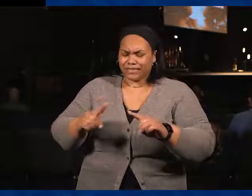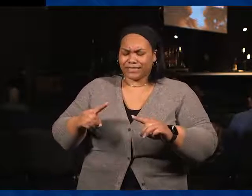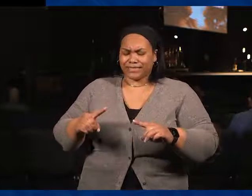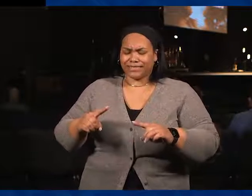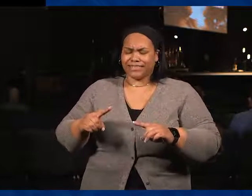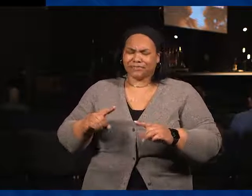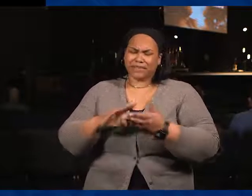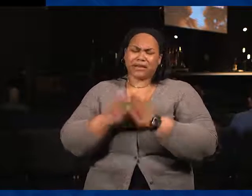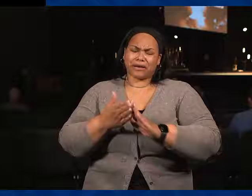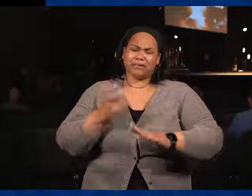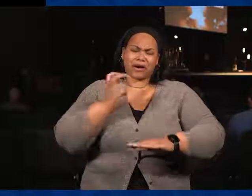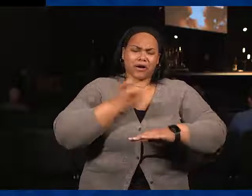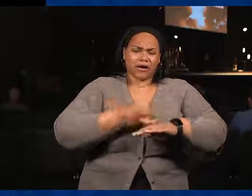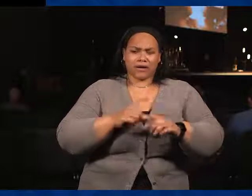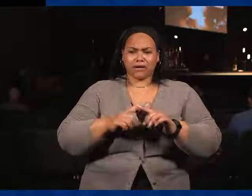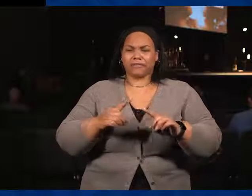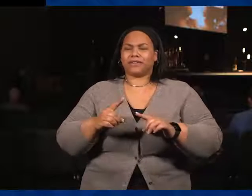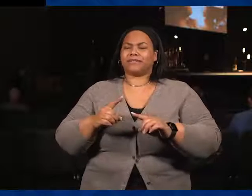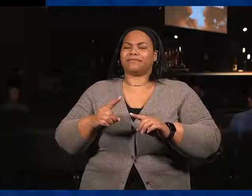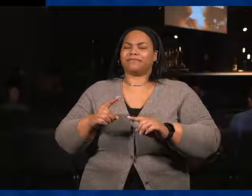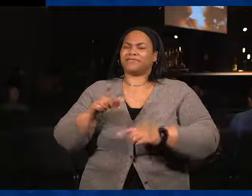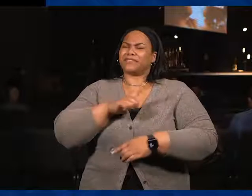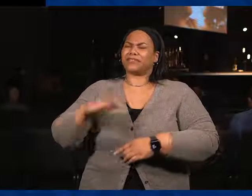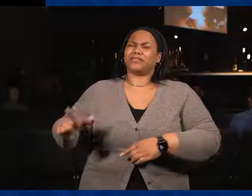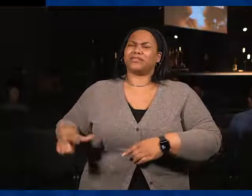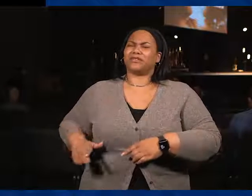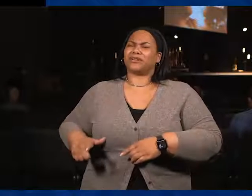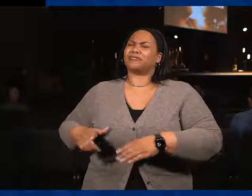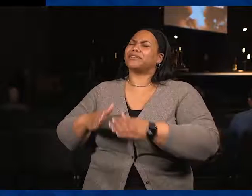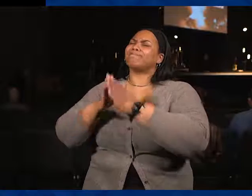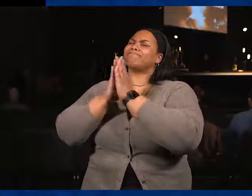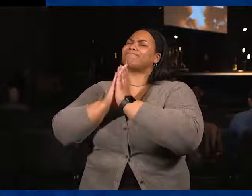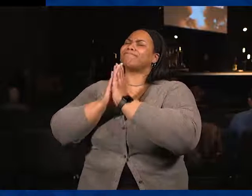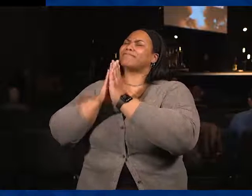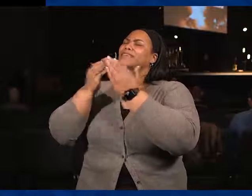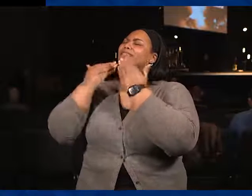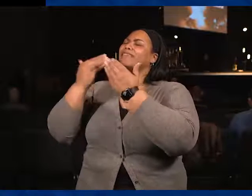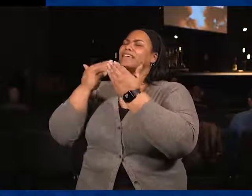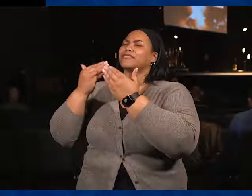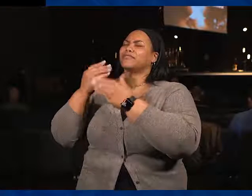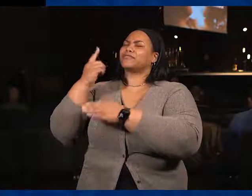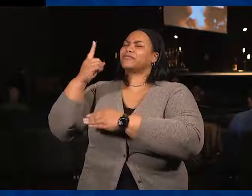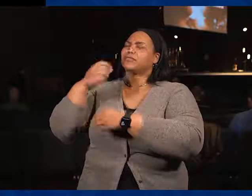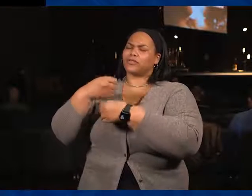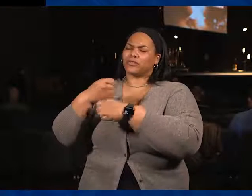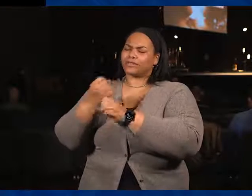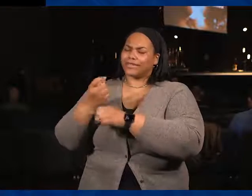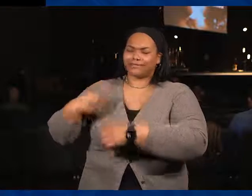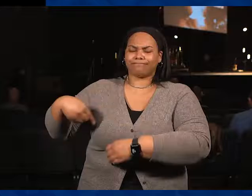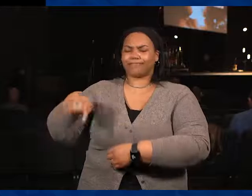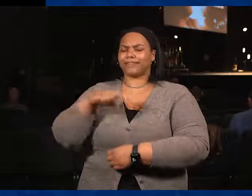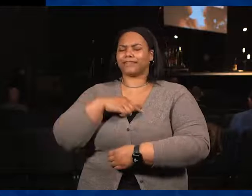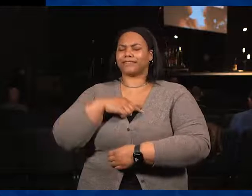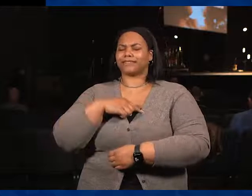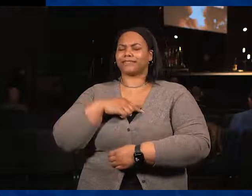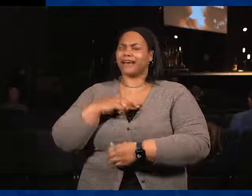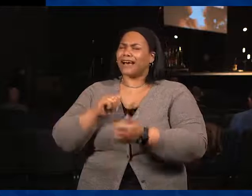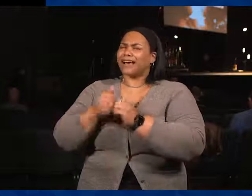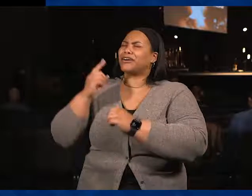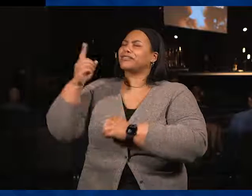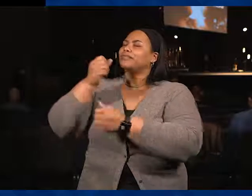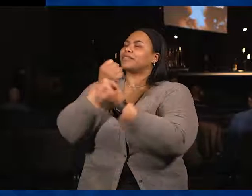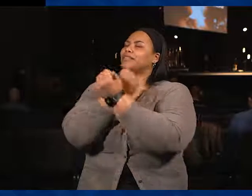to you and we thank you for how you've made us. We thank you for how you love us.